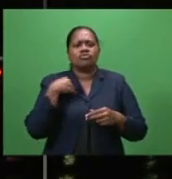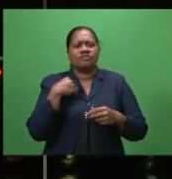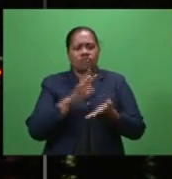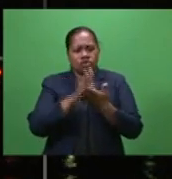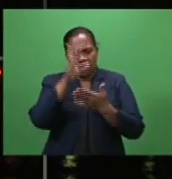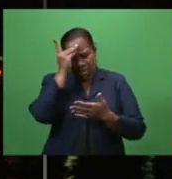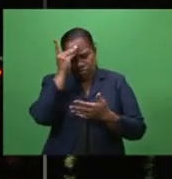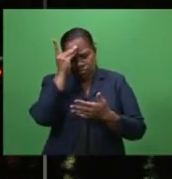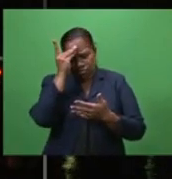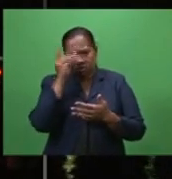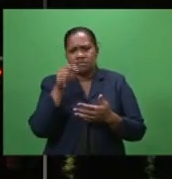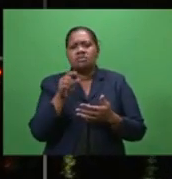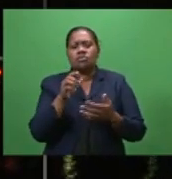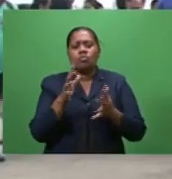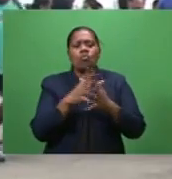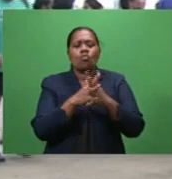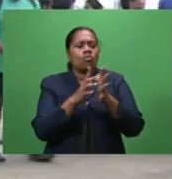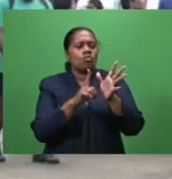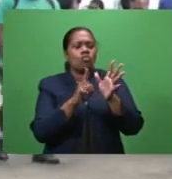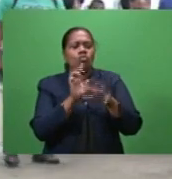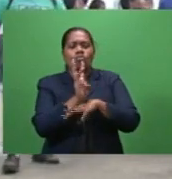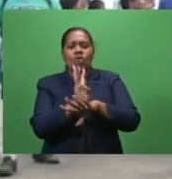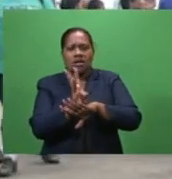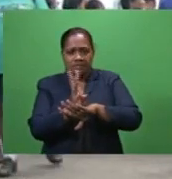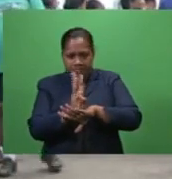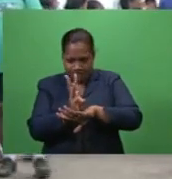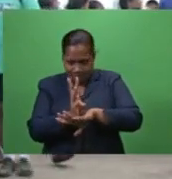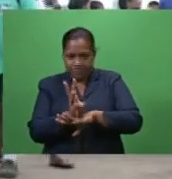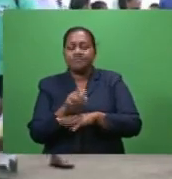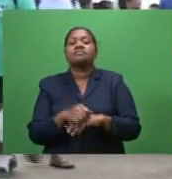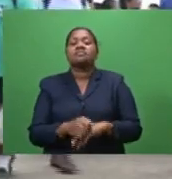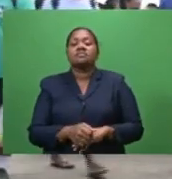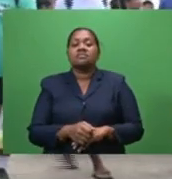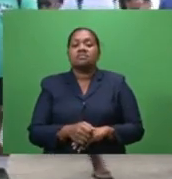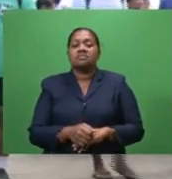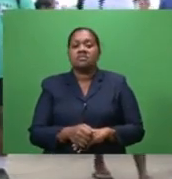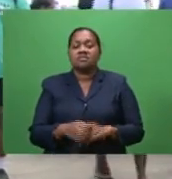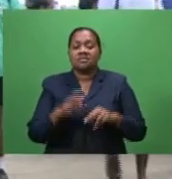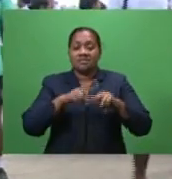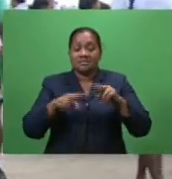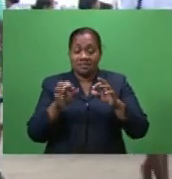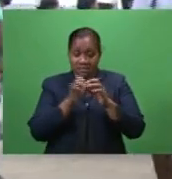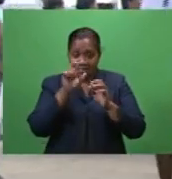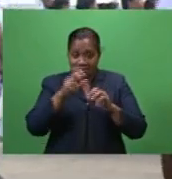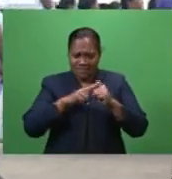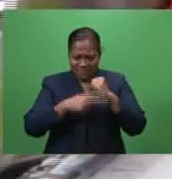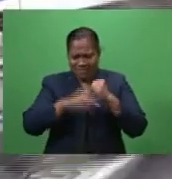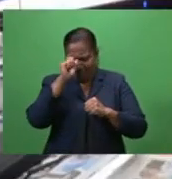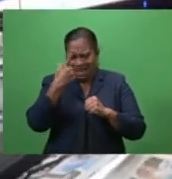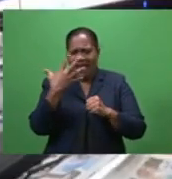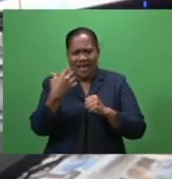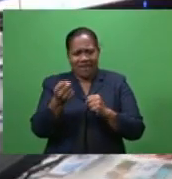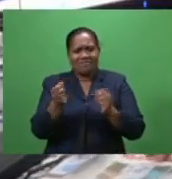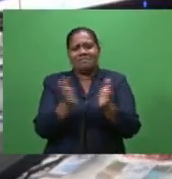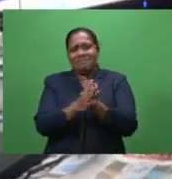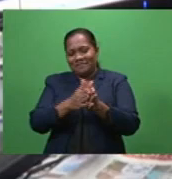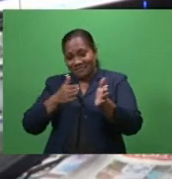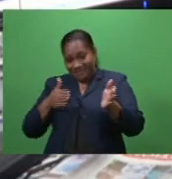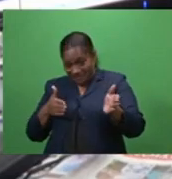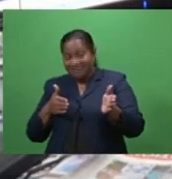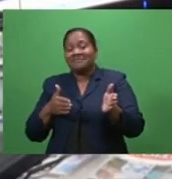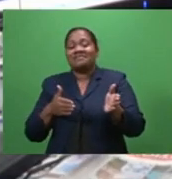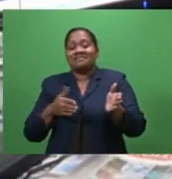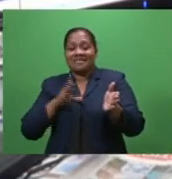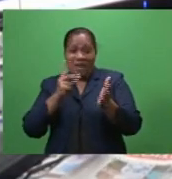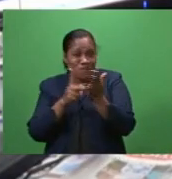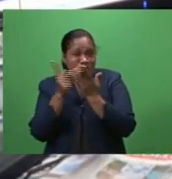on the Walesi platform. FBC News understands there have been production delays in relation to some programs being aired